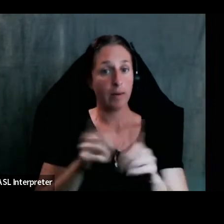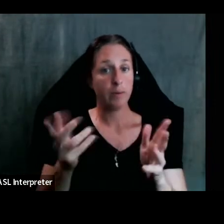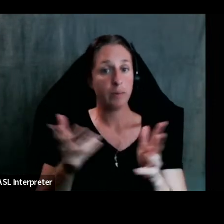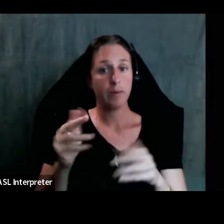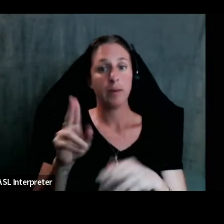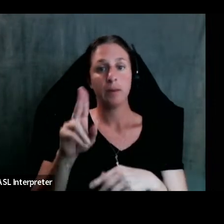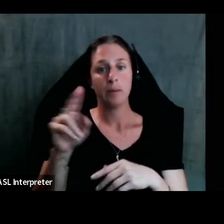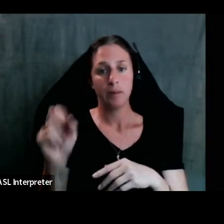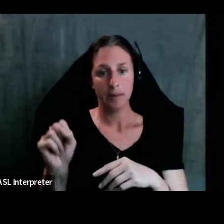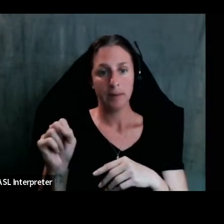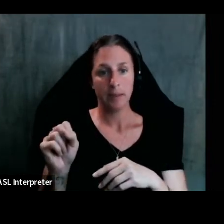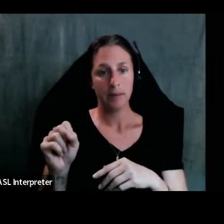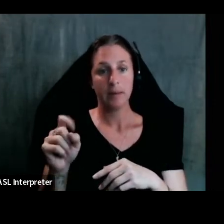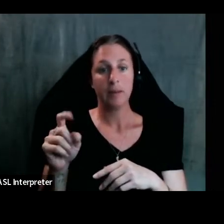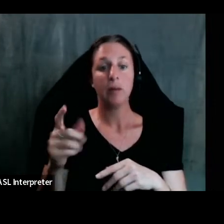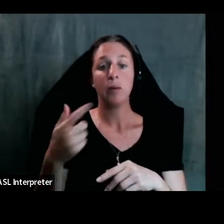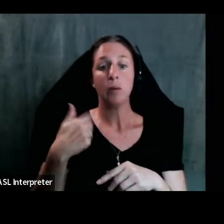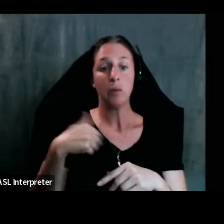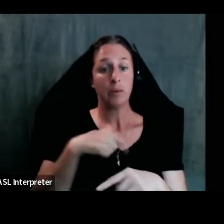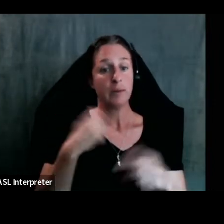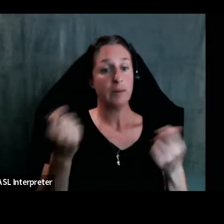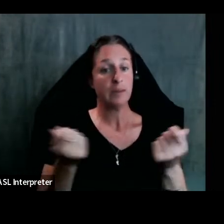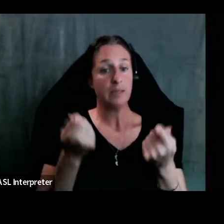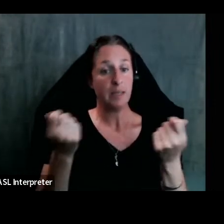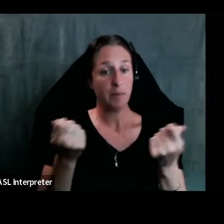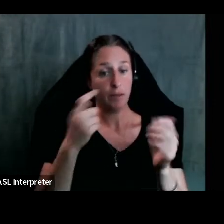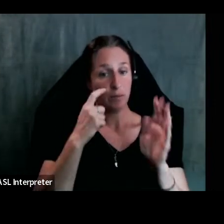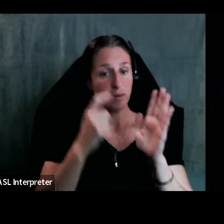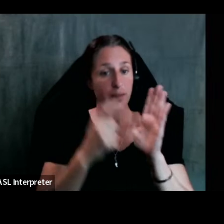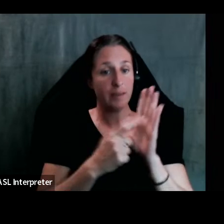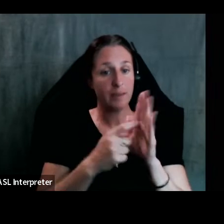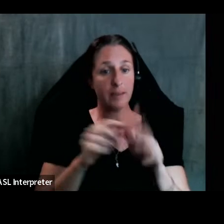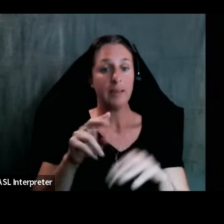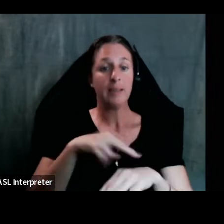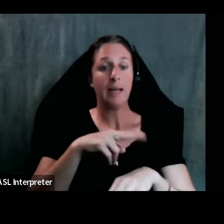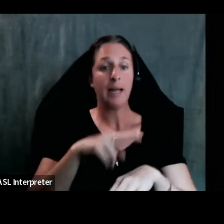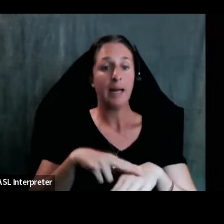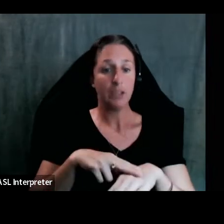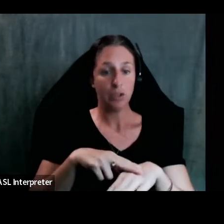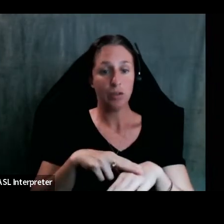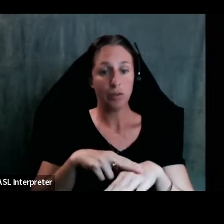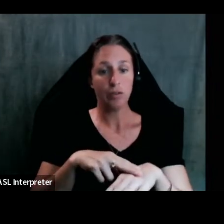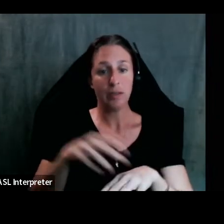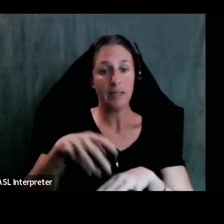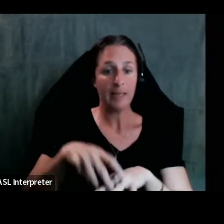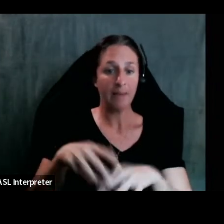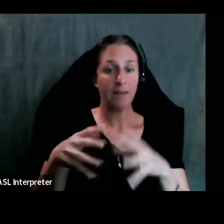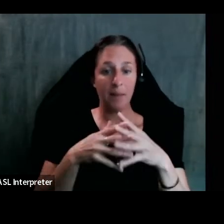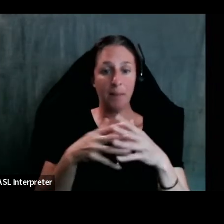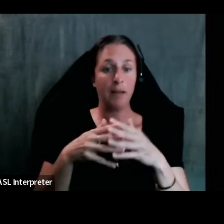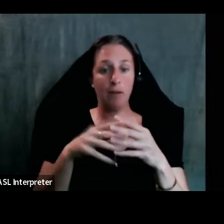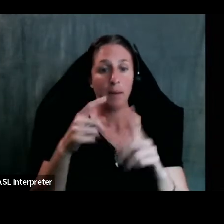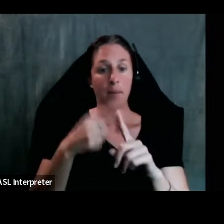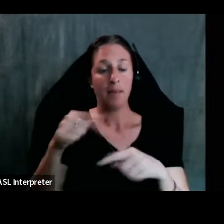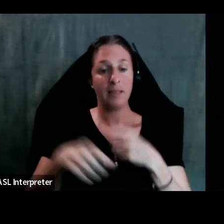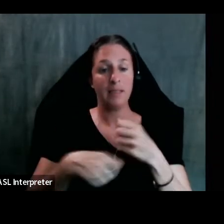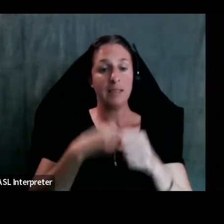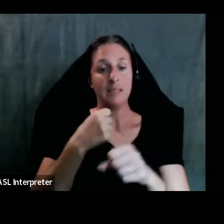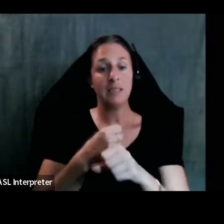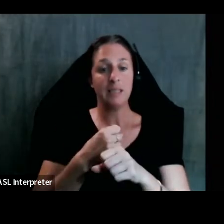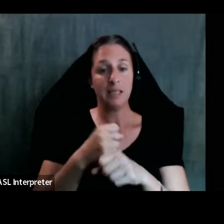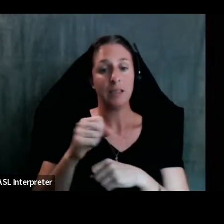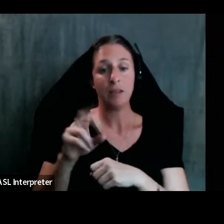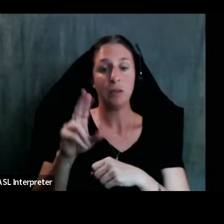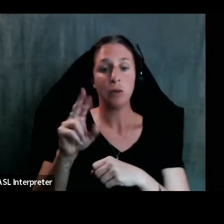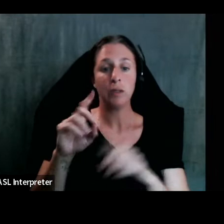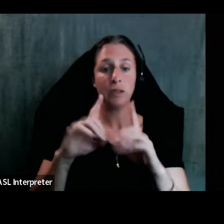States. And whereas in celebrating and recognizing National Native American Heritage Month this year, the U.S. Department of the